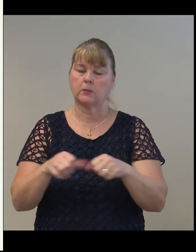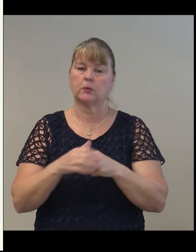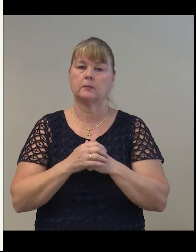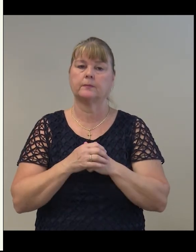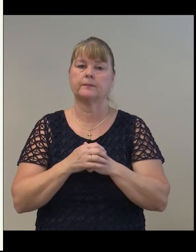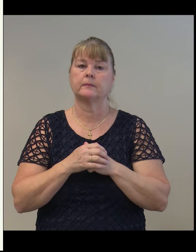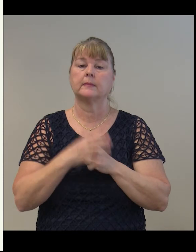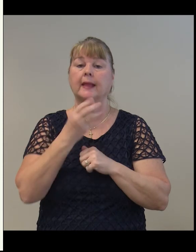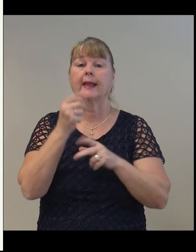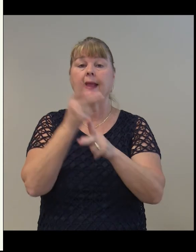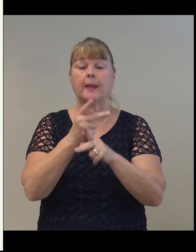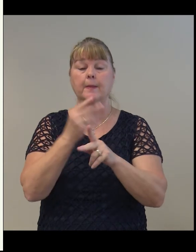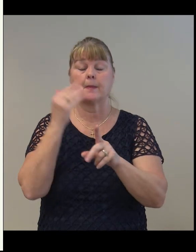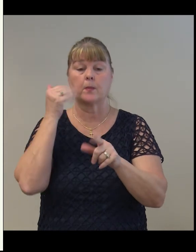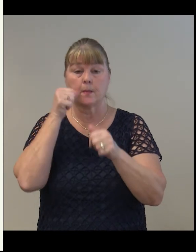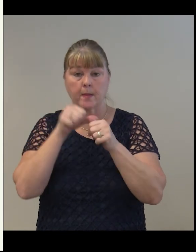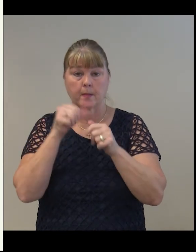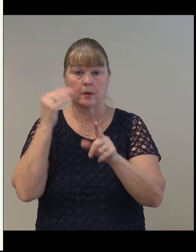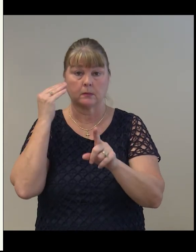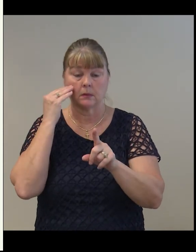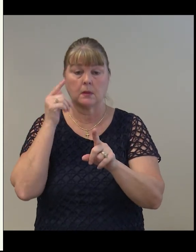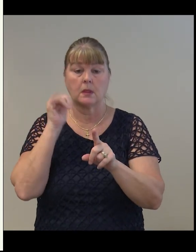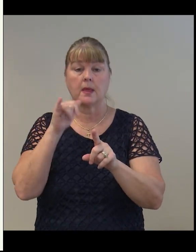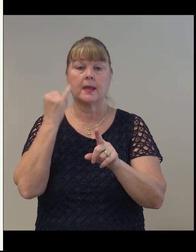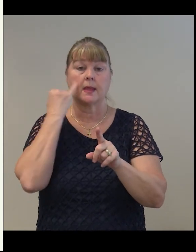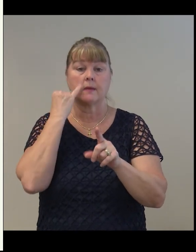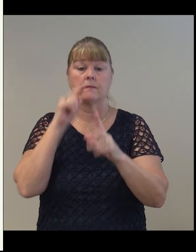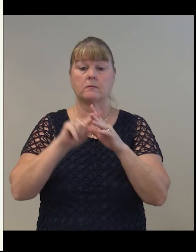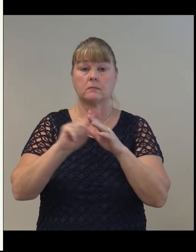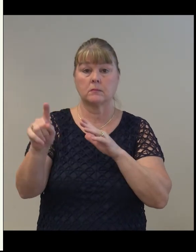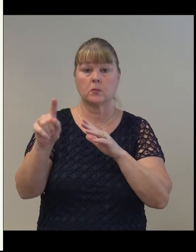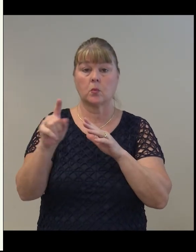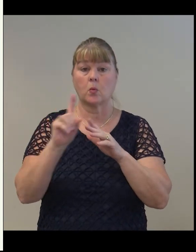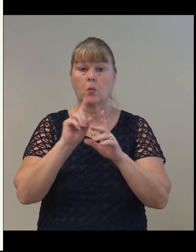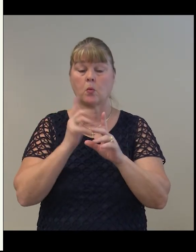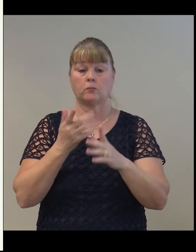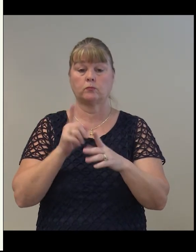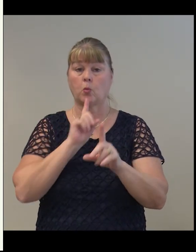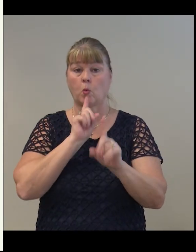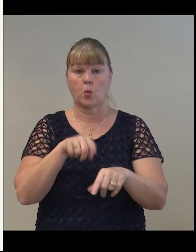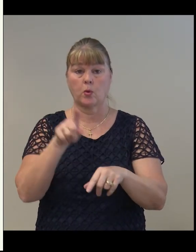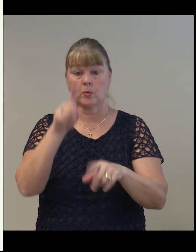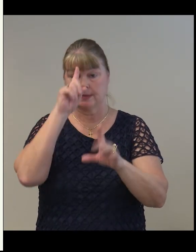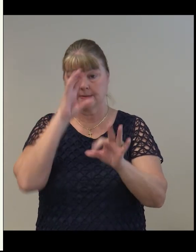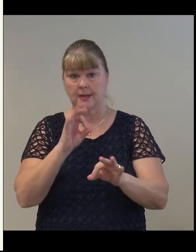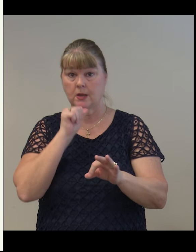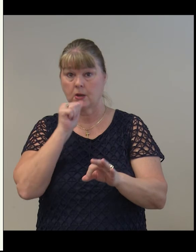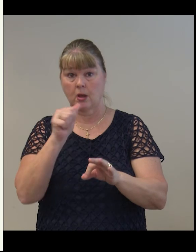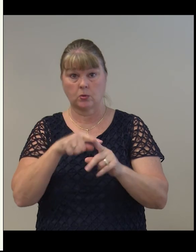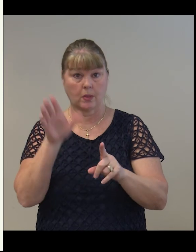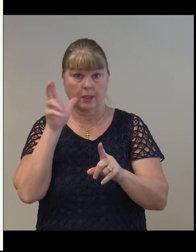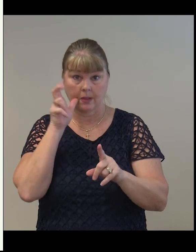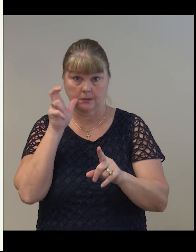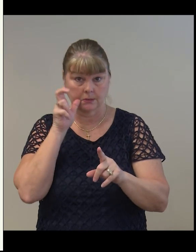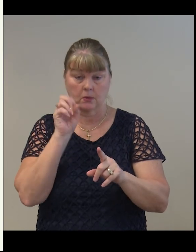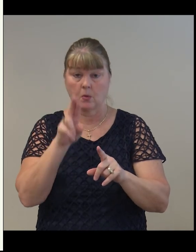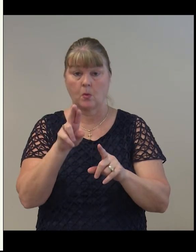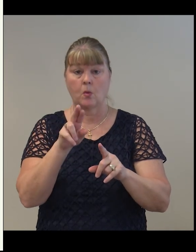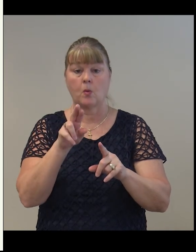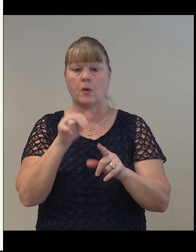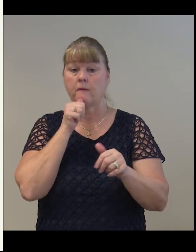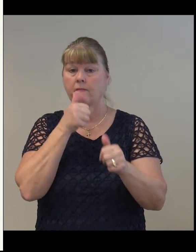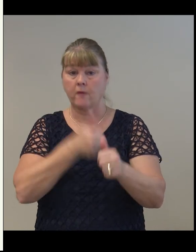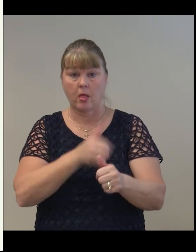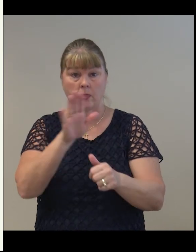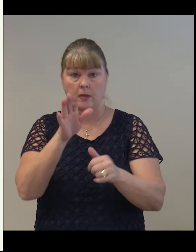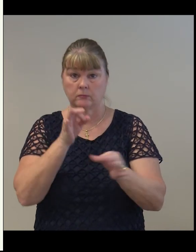as possible. And keep in mind that if there is an evacuation order and you chose not to listen to it or not